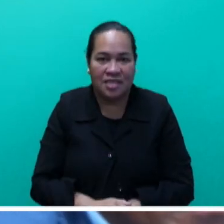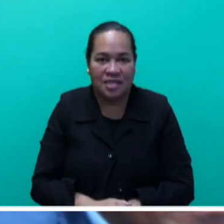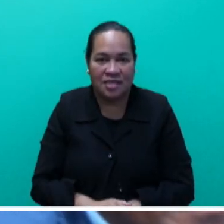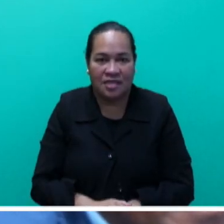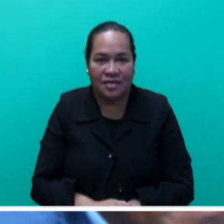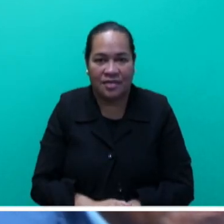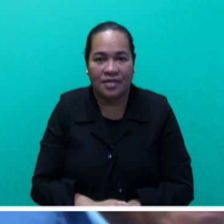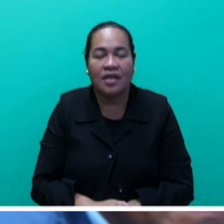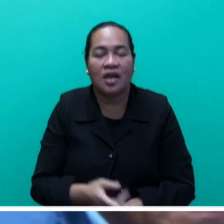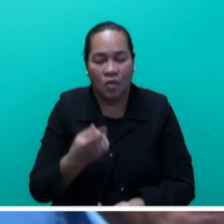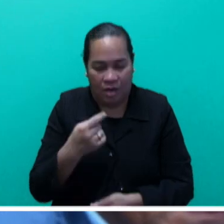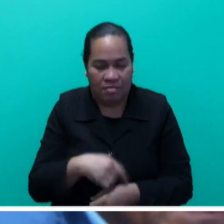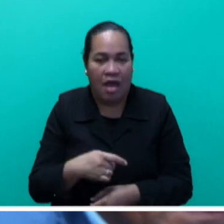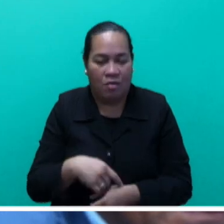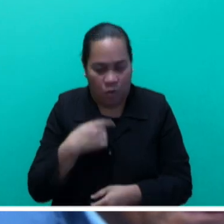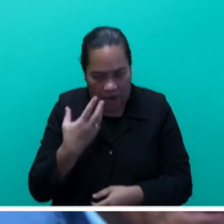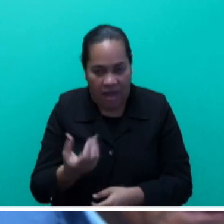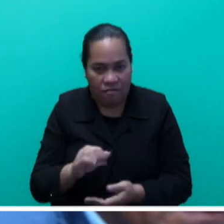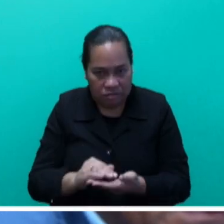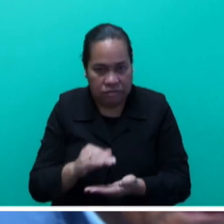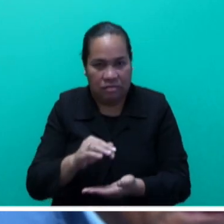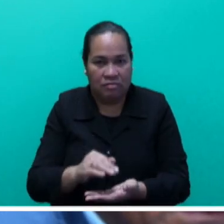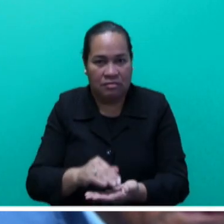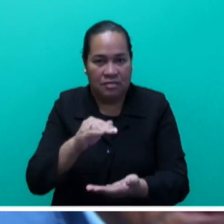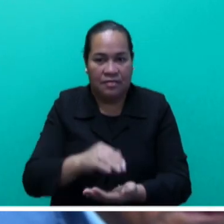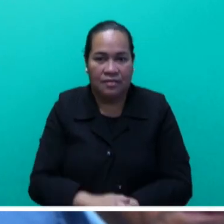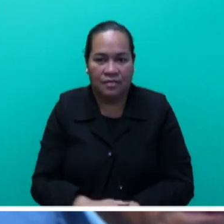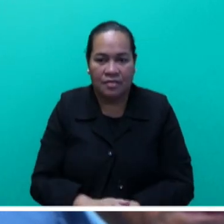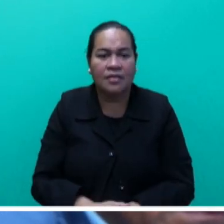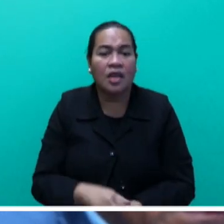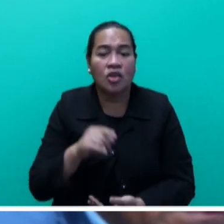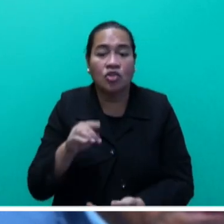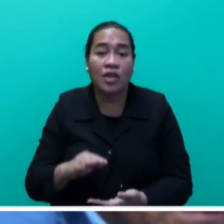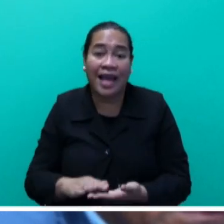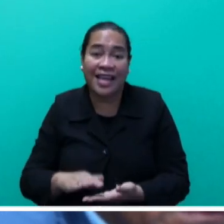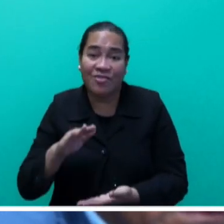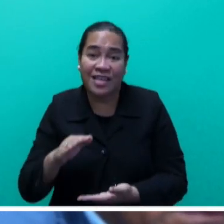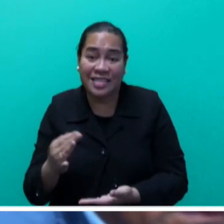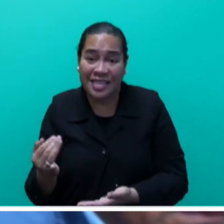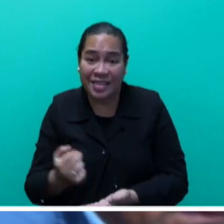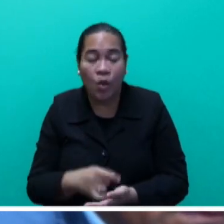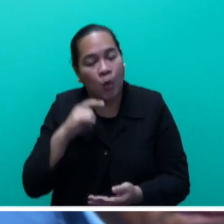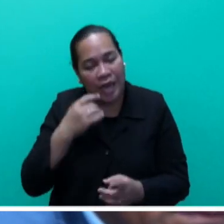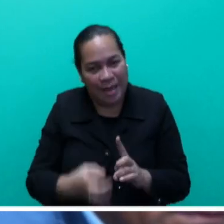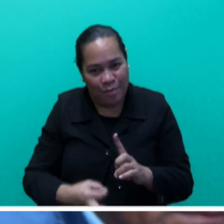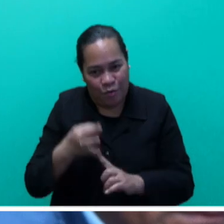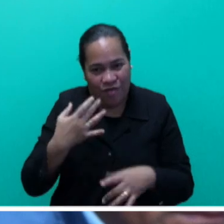in due course. And this, Mr. Speaker, increasing minimum wage improves worker living